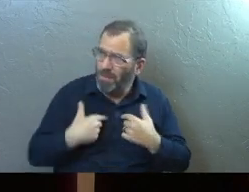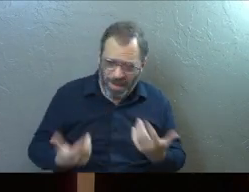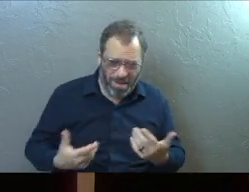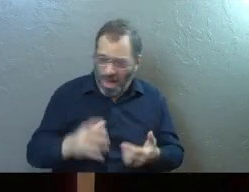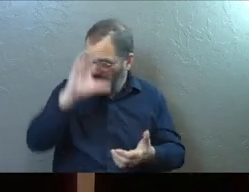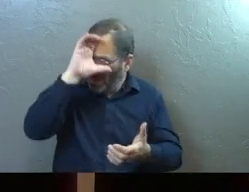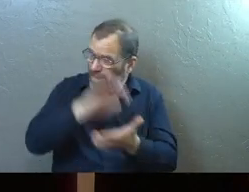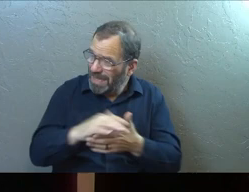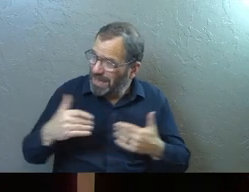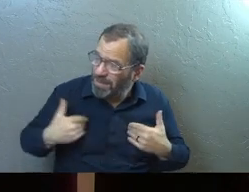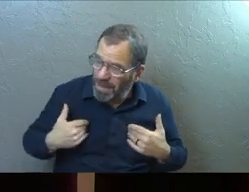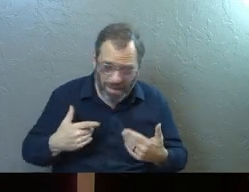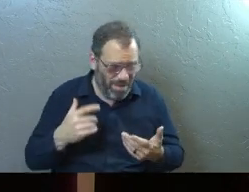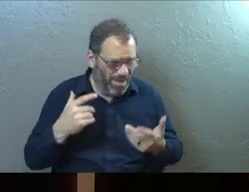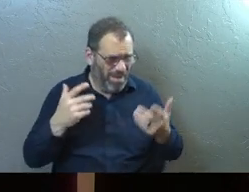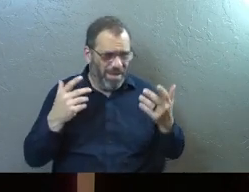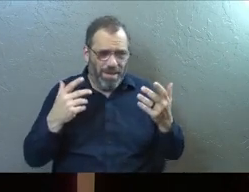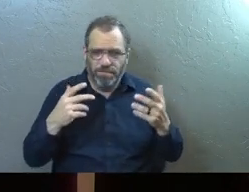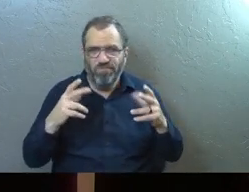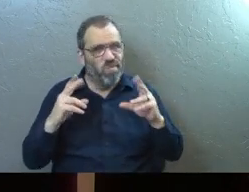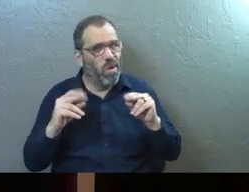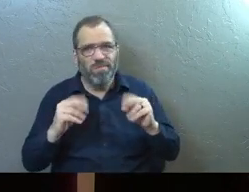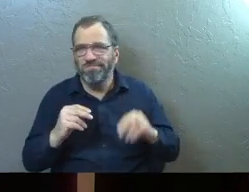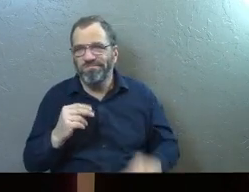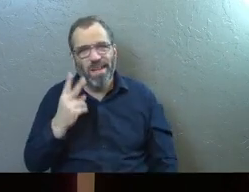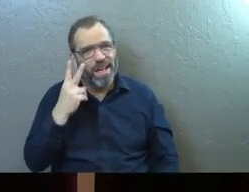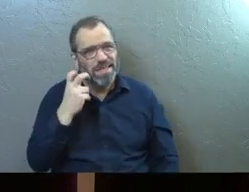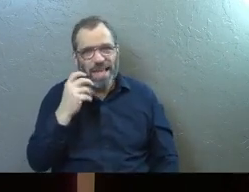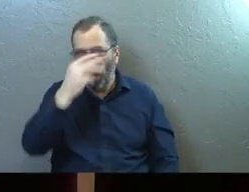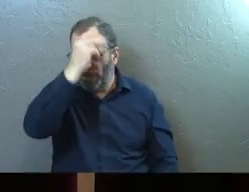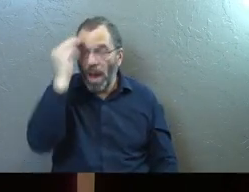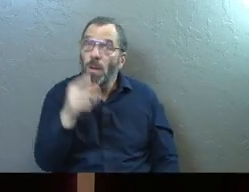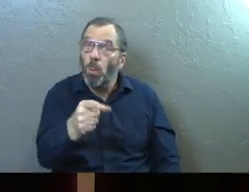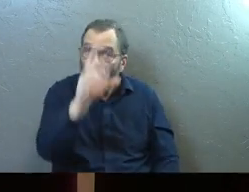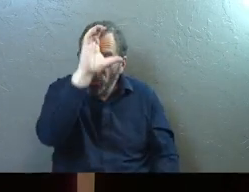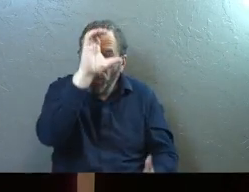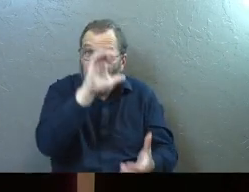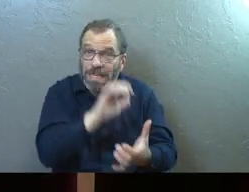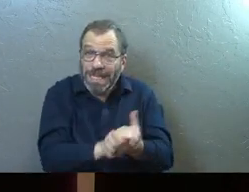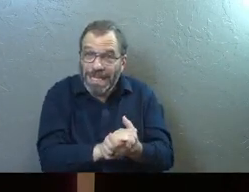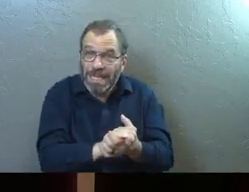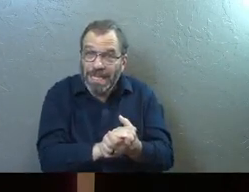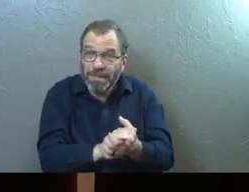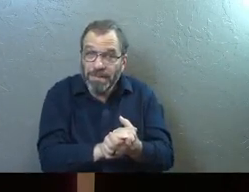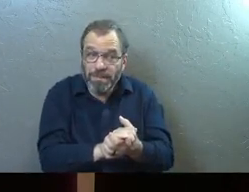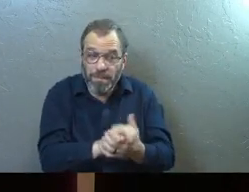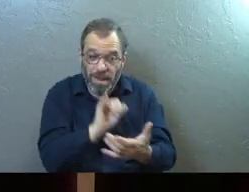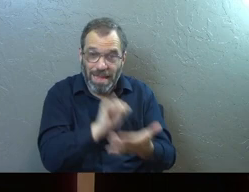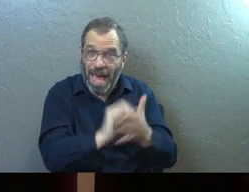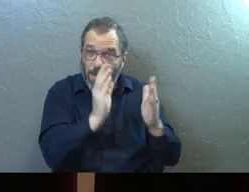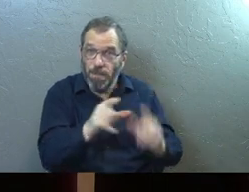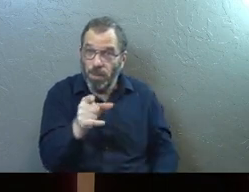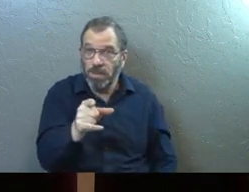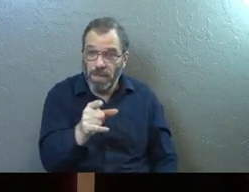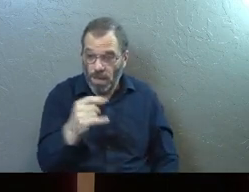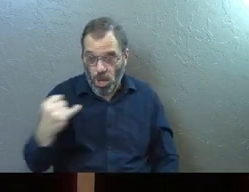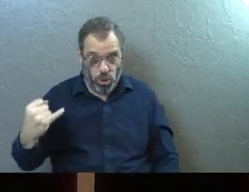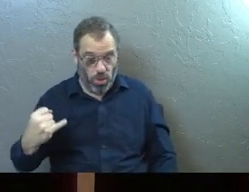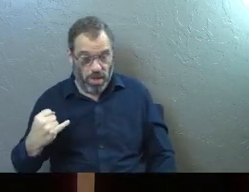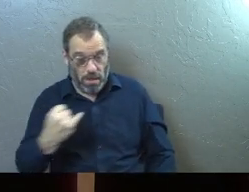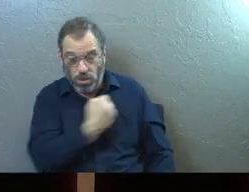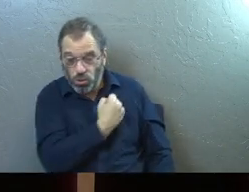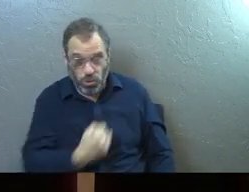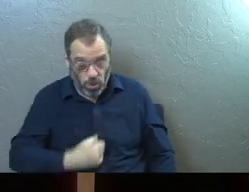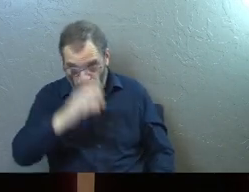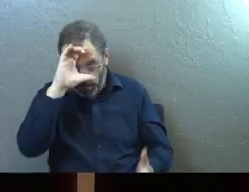they going to believe her? My guess is no. Like, would you believe somebody when they said that to you, right? Is Joseph going to believe